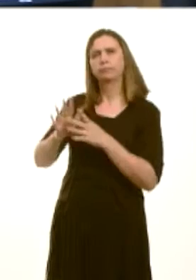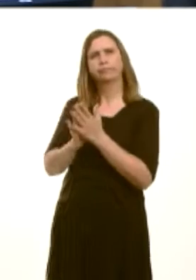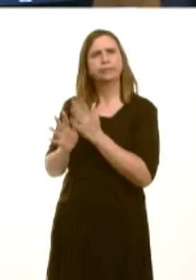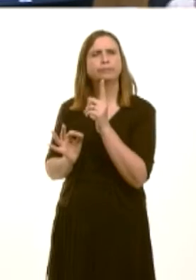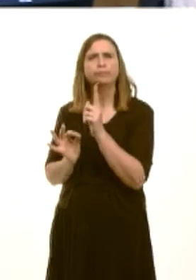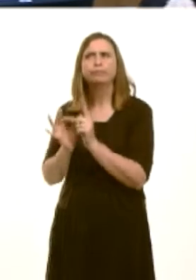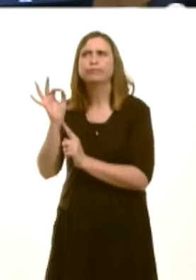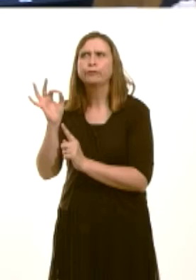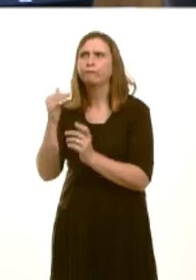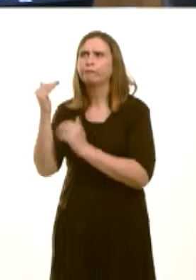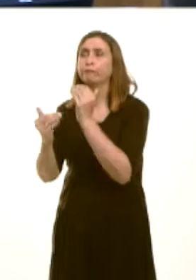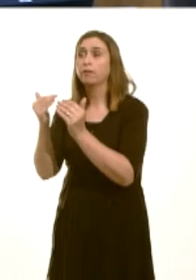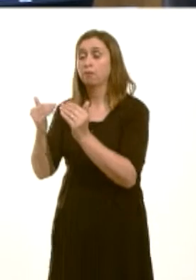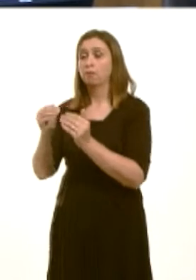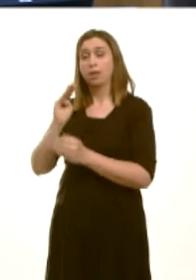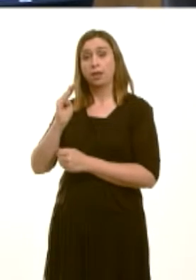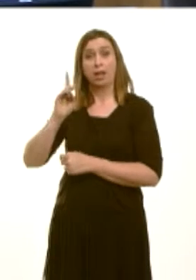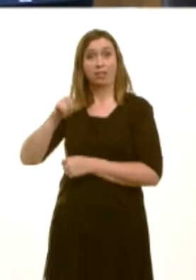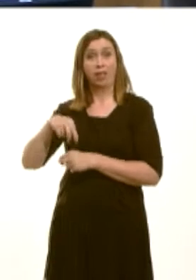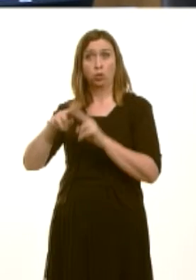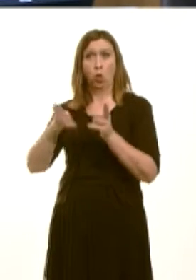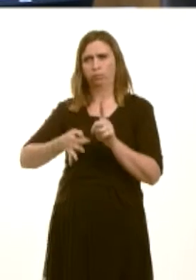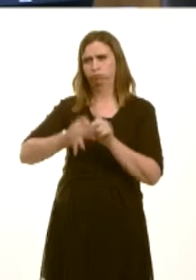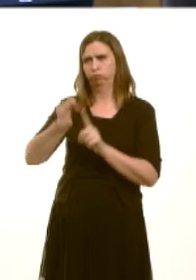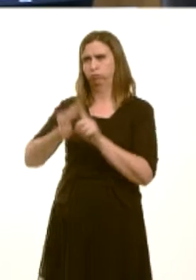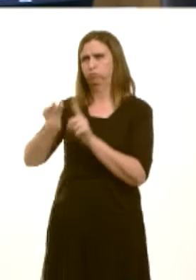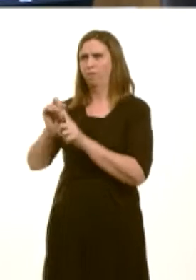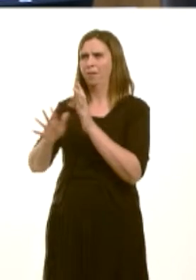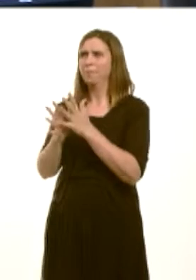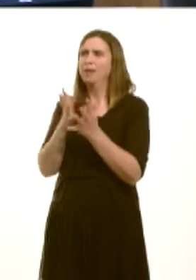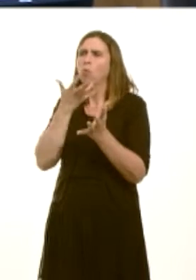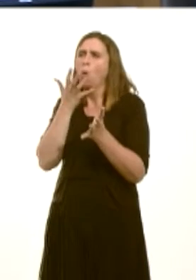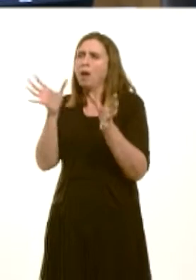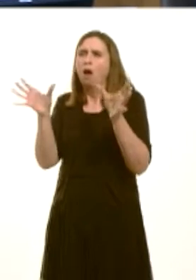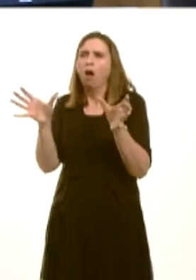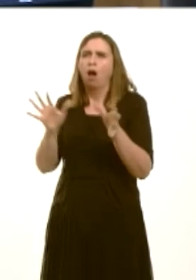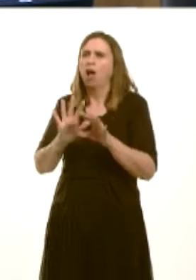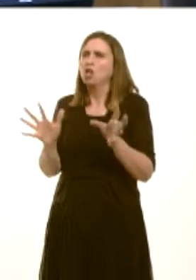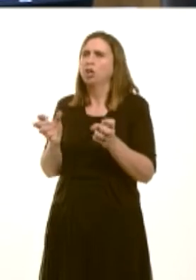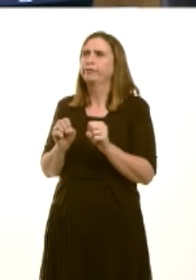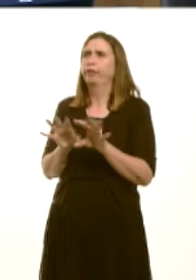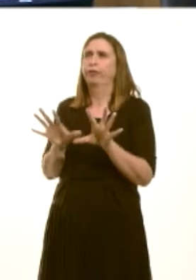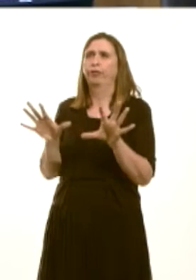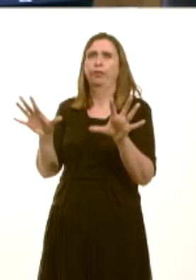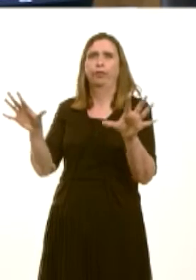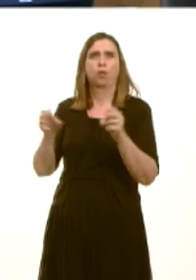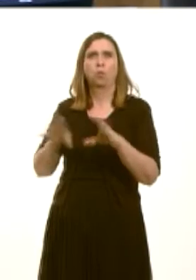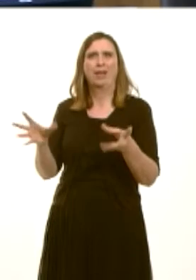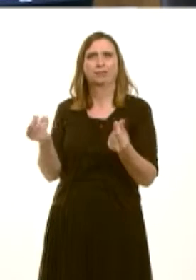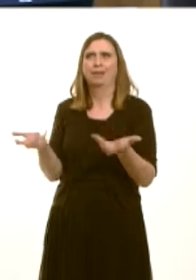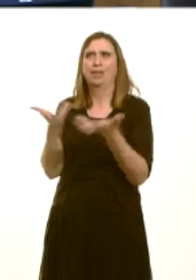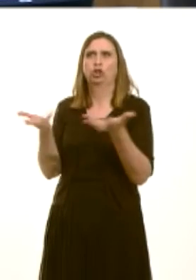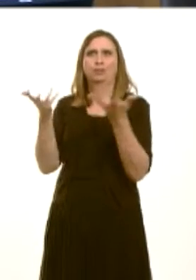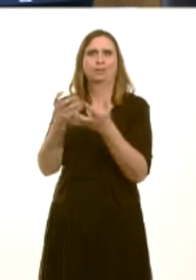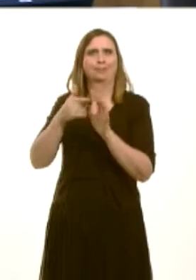improvements. Over 9,000 homes were improved during 2013 to 14, and indicative figures